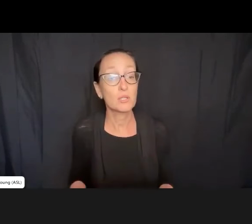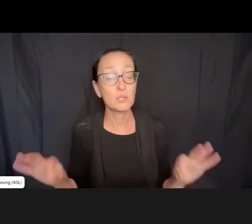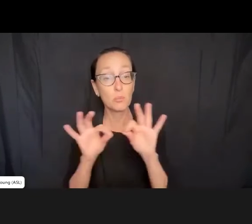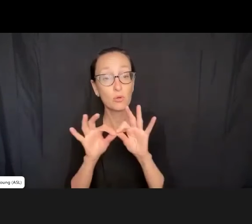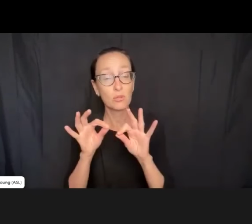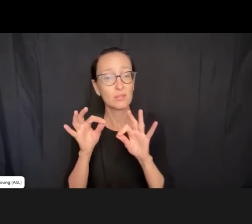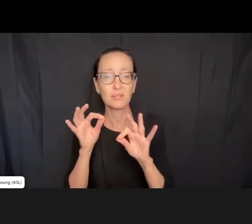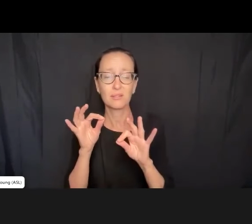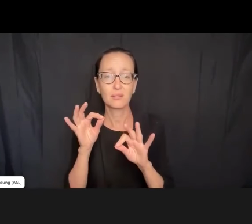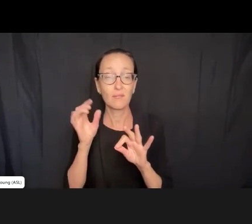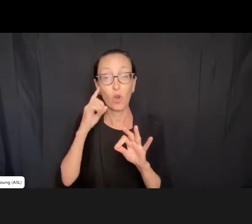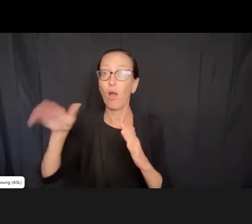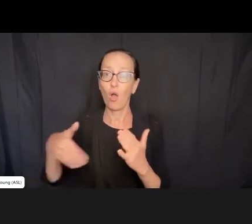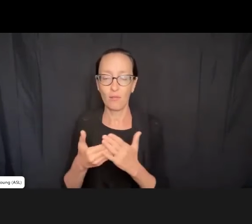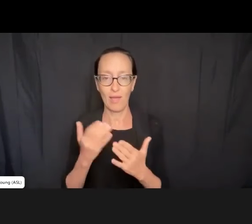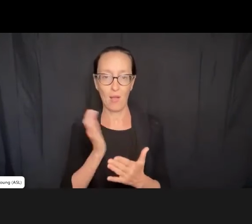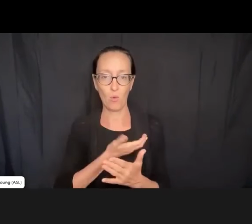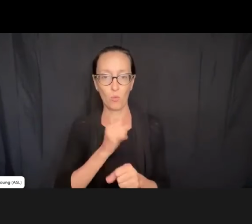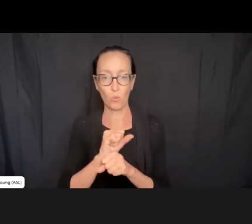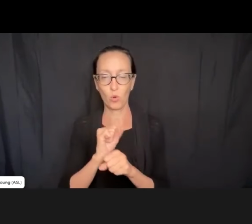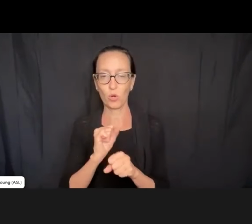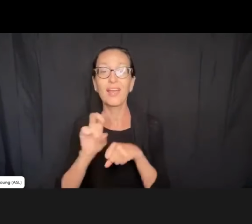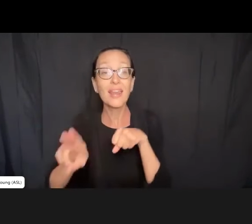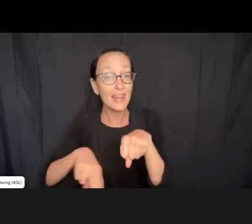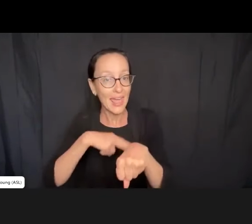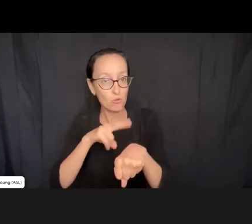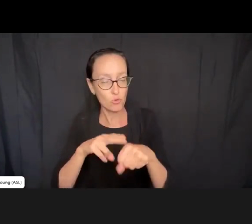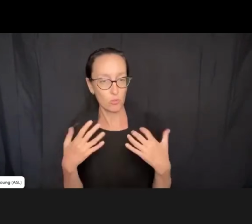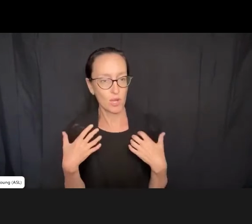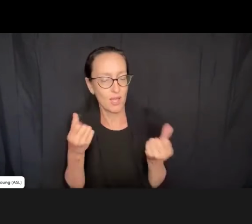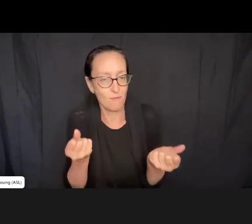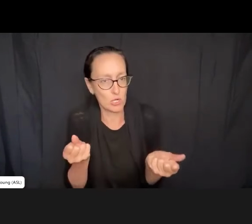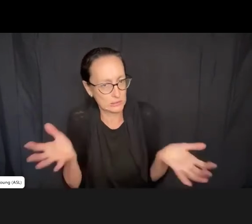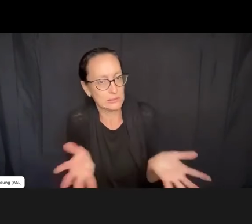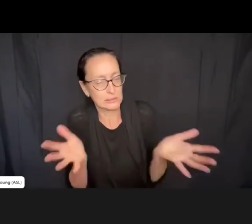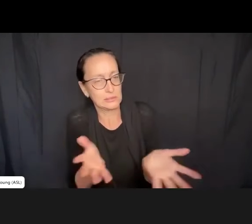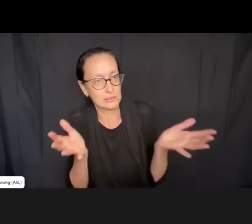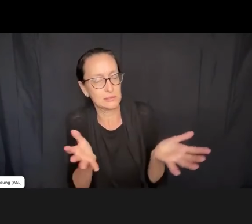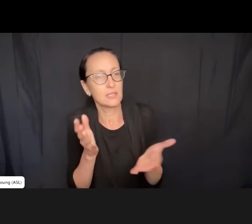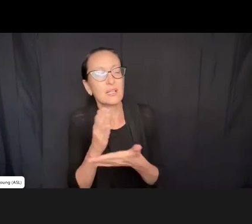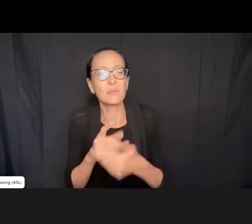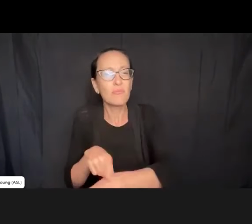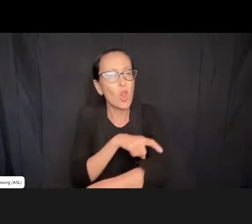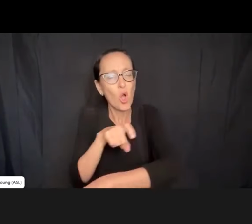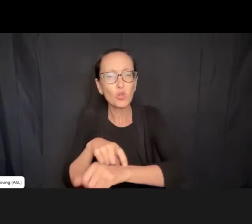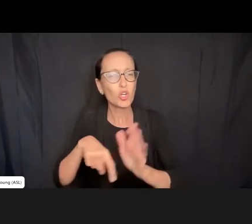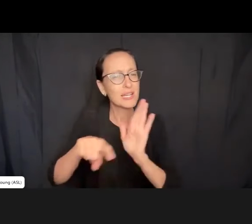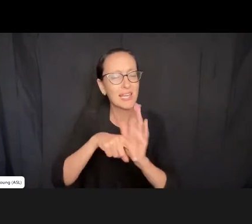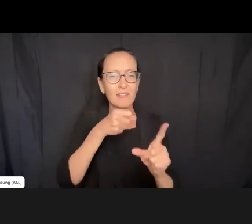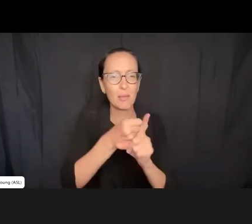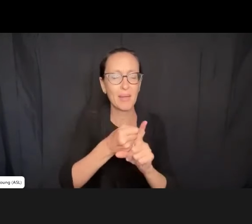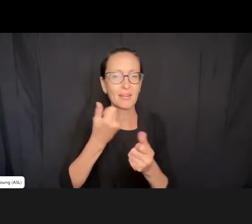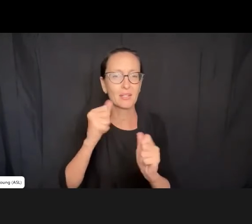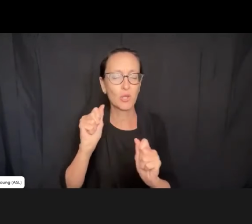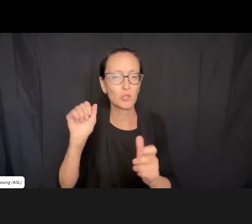we're doing is to really help facilitate that natural recovery, so we mitigate some of those long-term negative impacts. So what I'm really going to be focusing